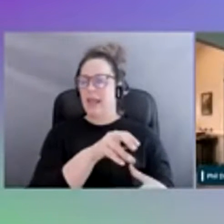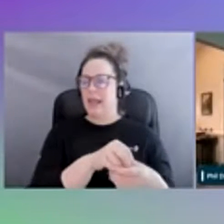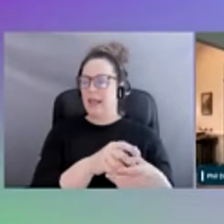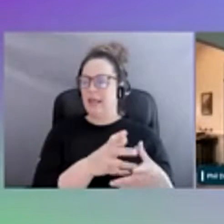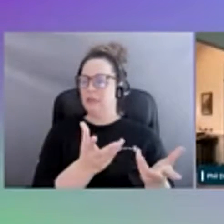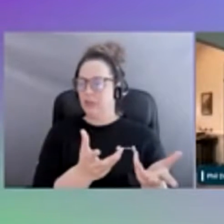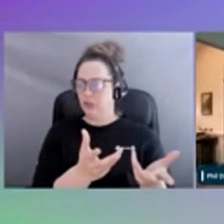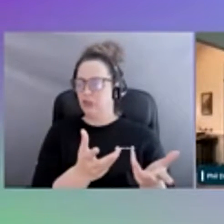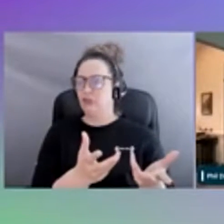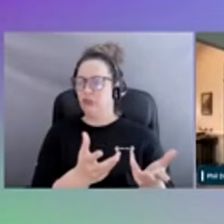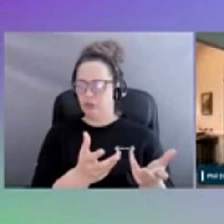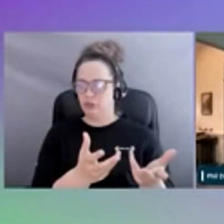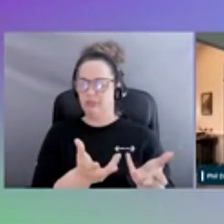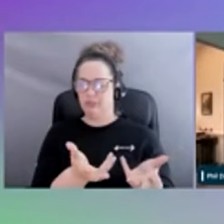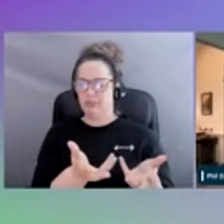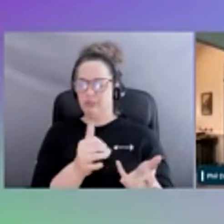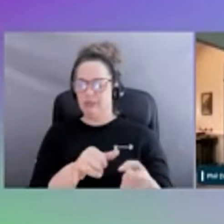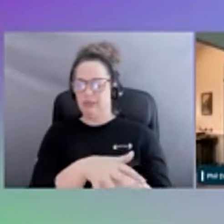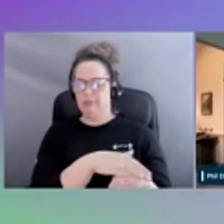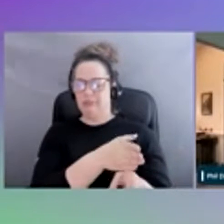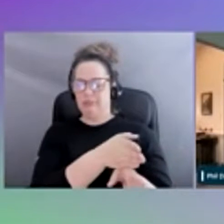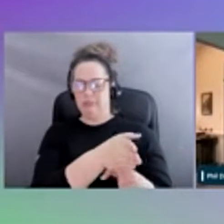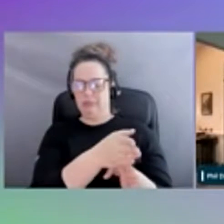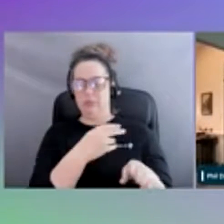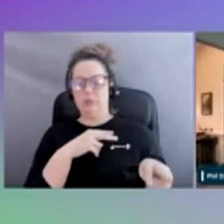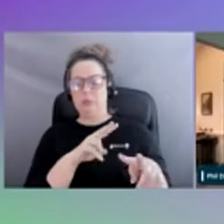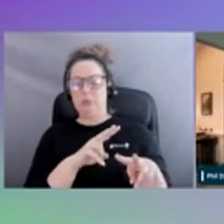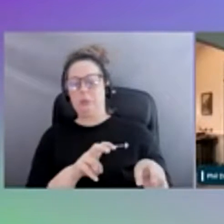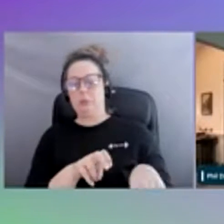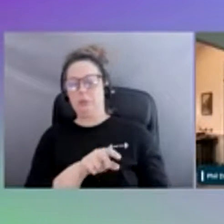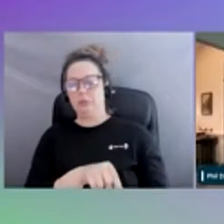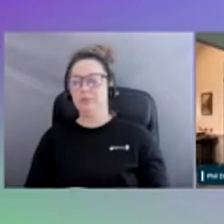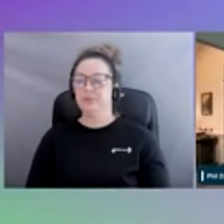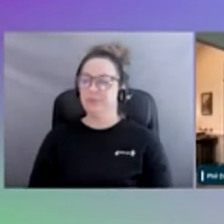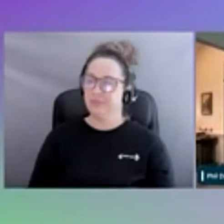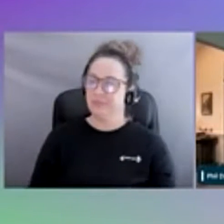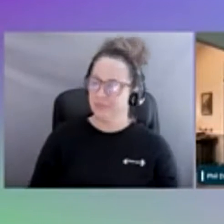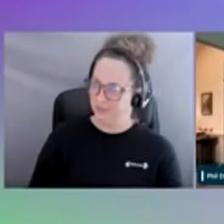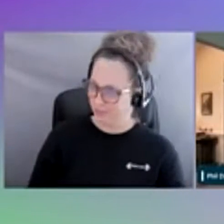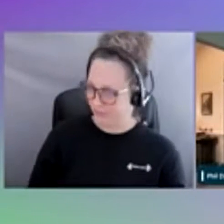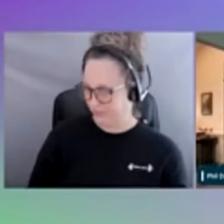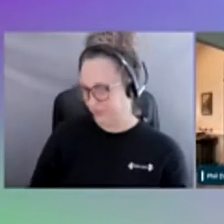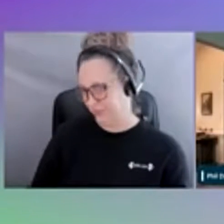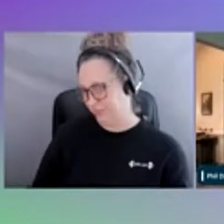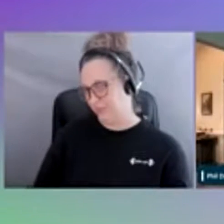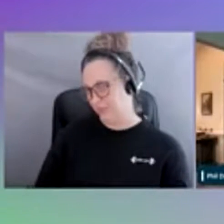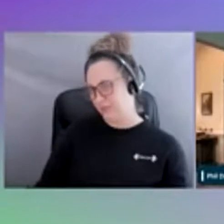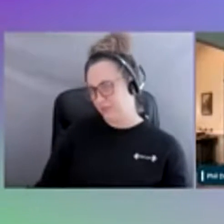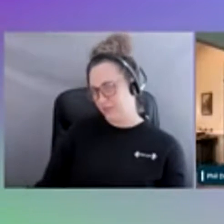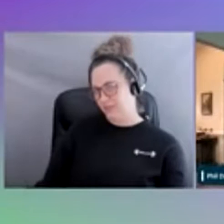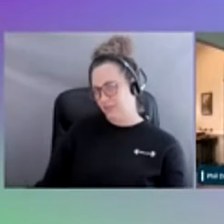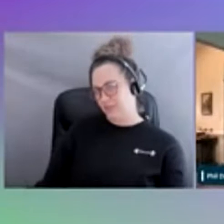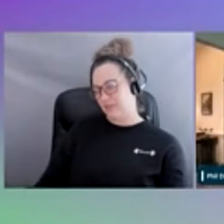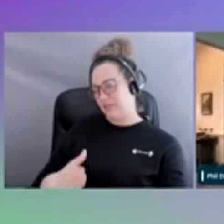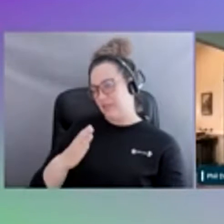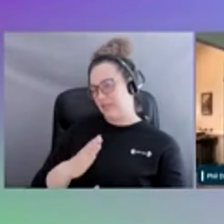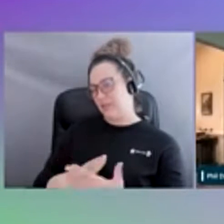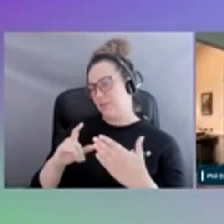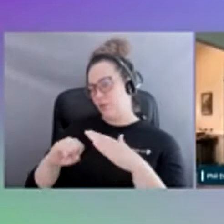that area. Yeah. Thank you. Yeah, I remember you saying, like with some of the frameworks you